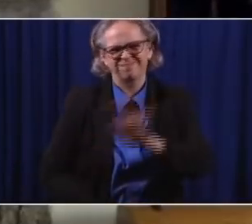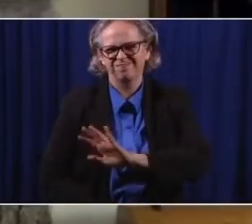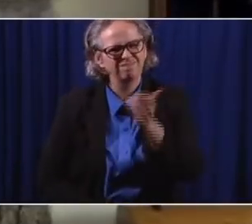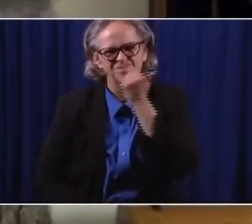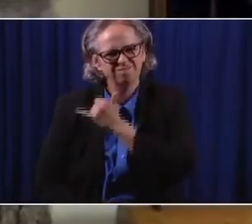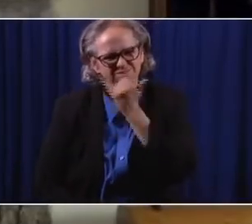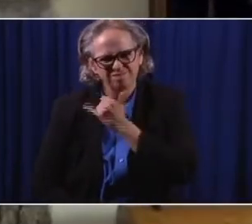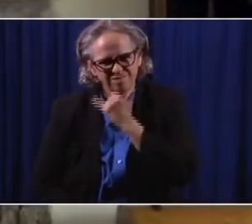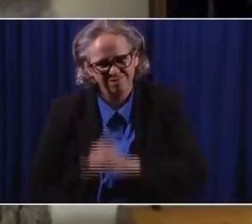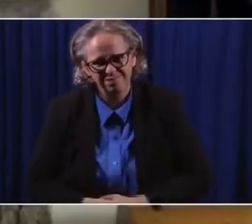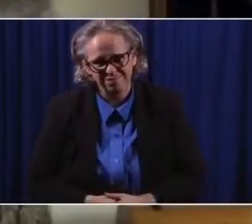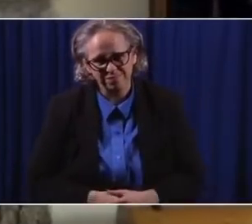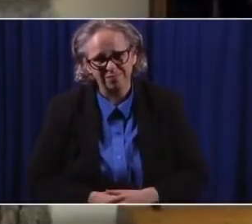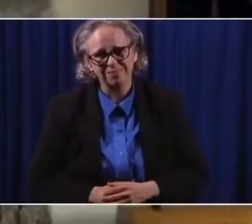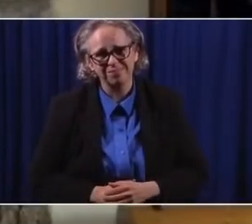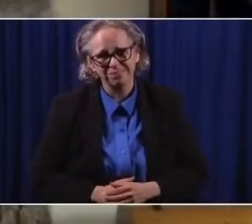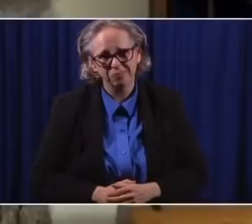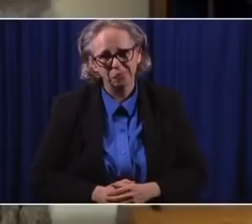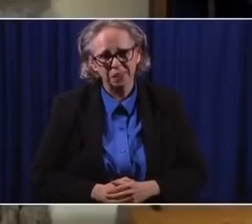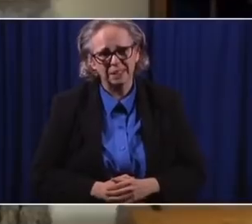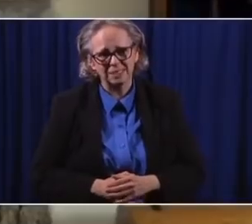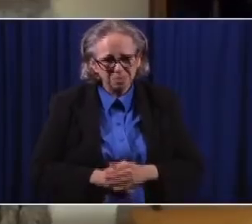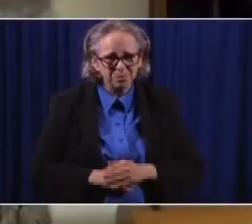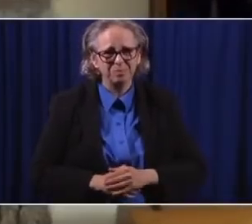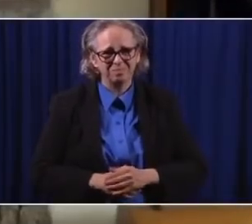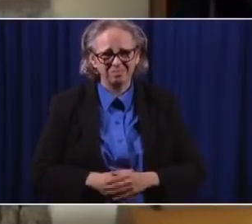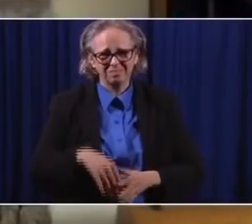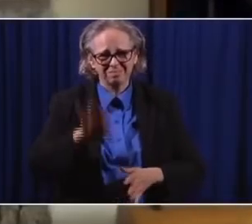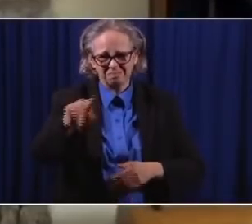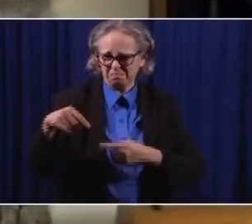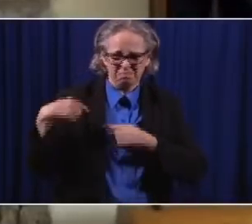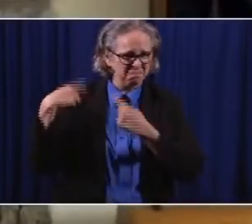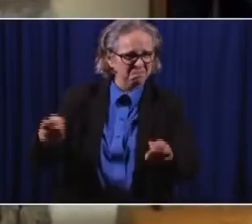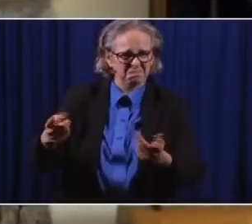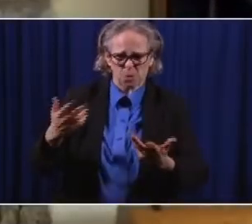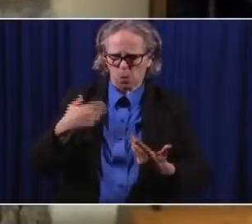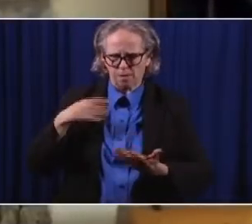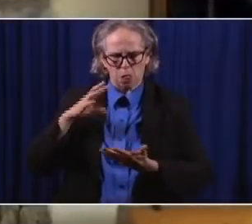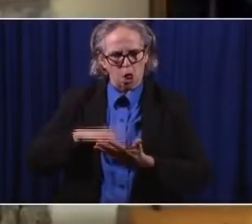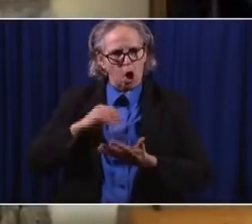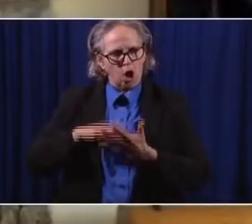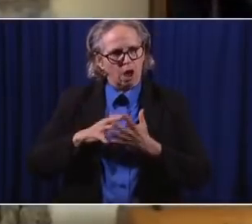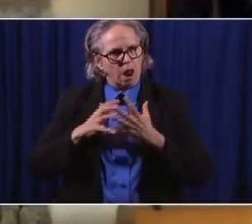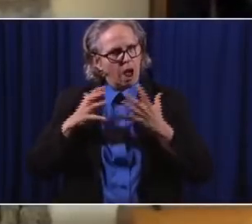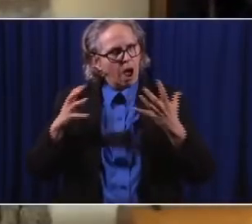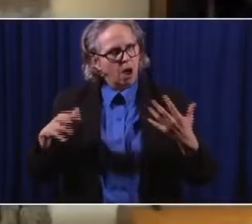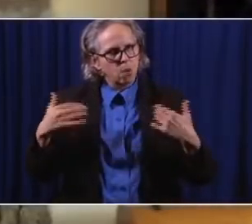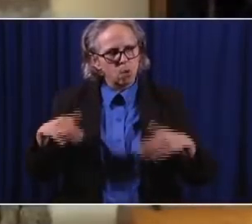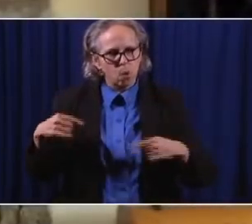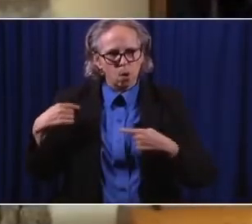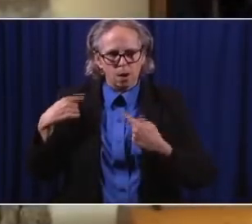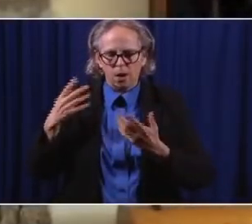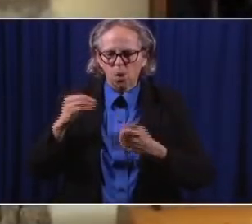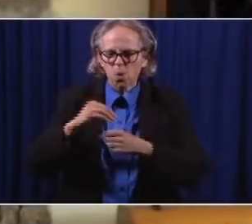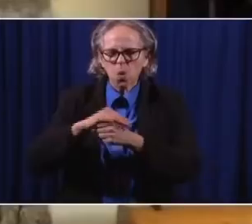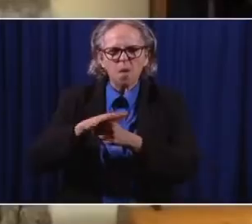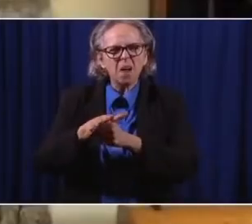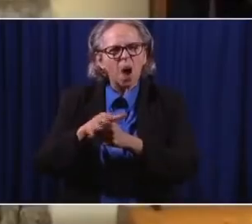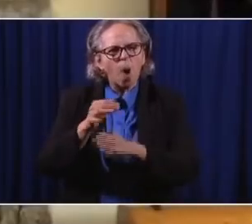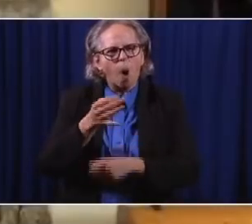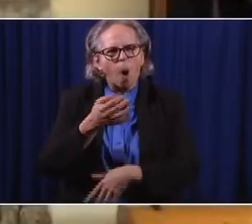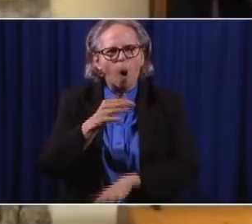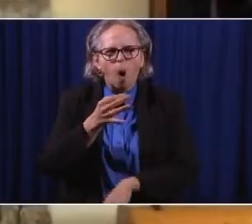one of the things that we've learned. This virus is sneaky, nasty, and it